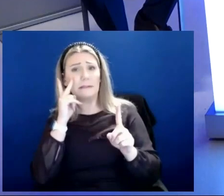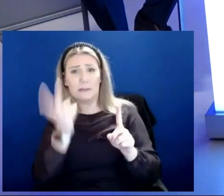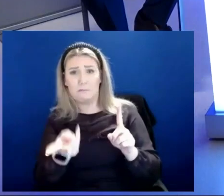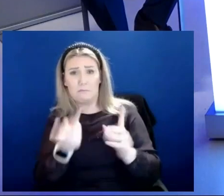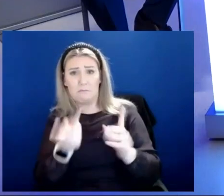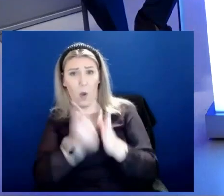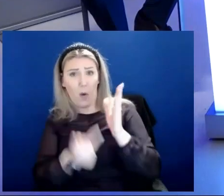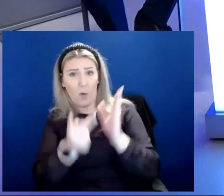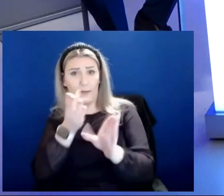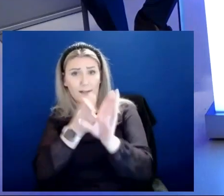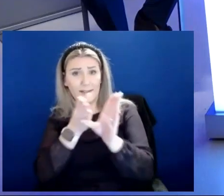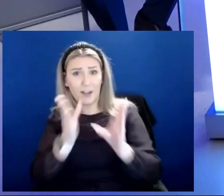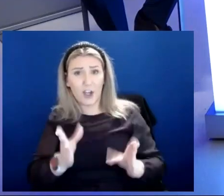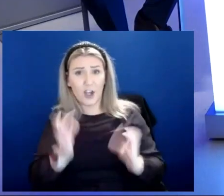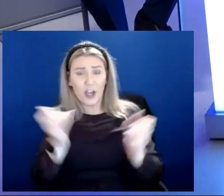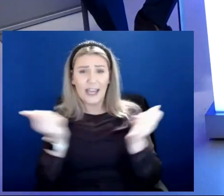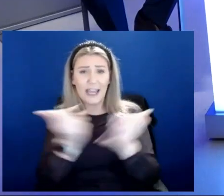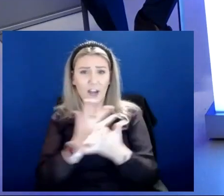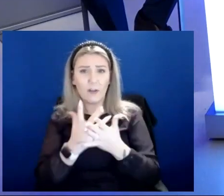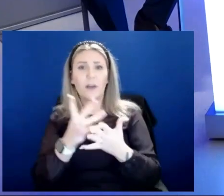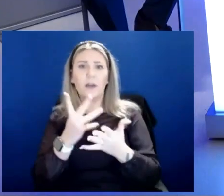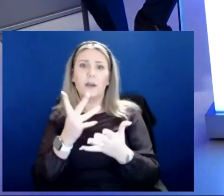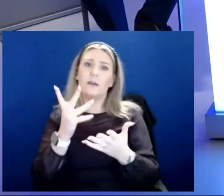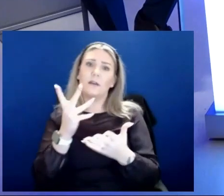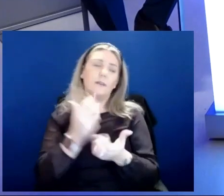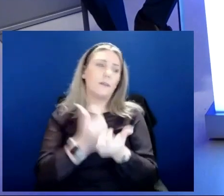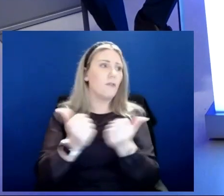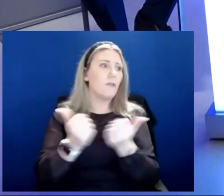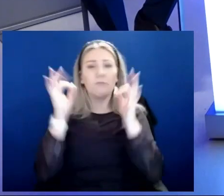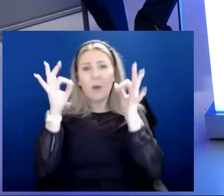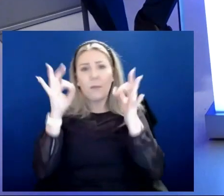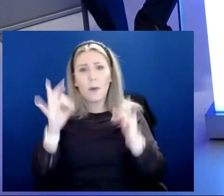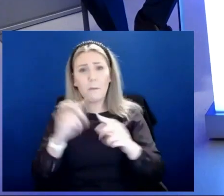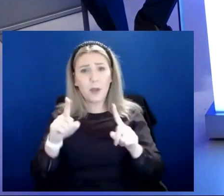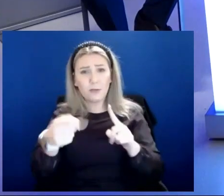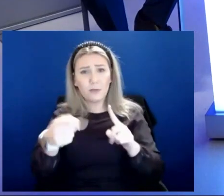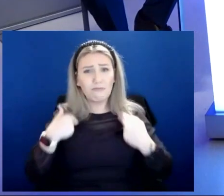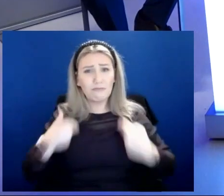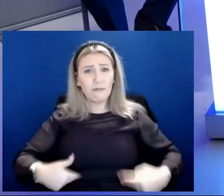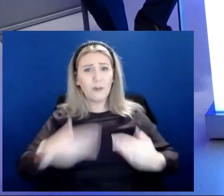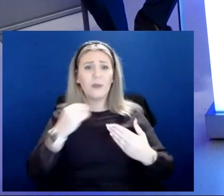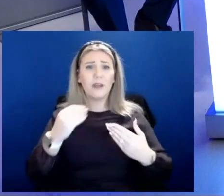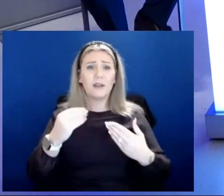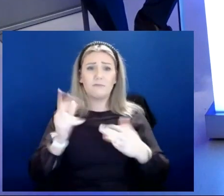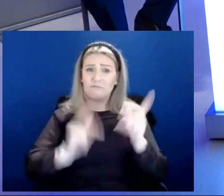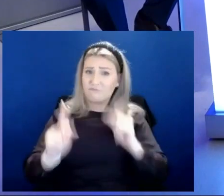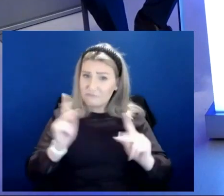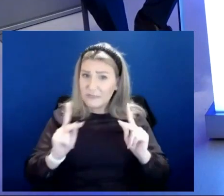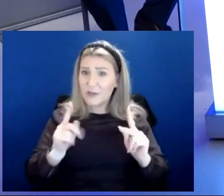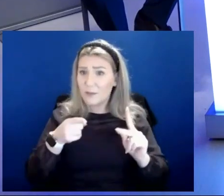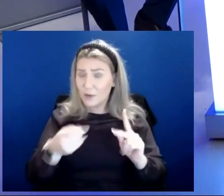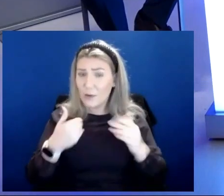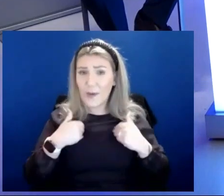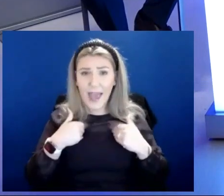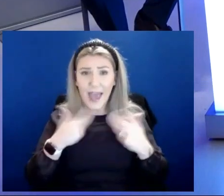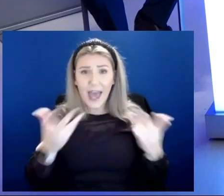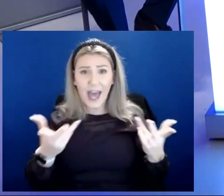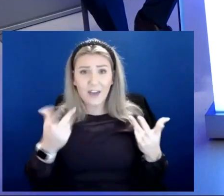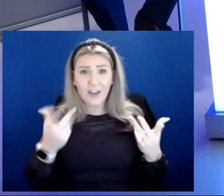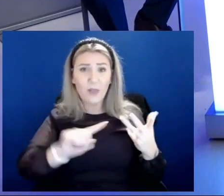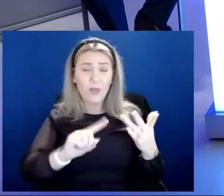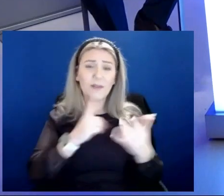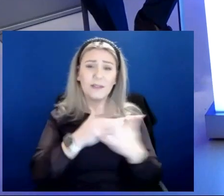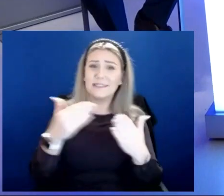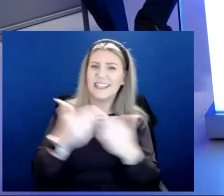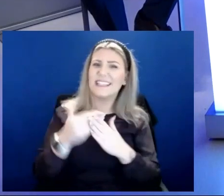you said, everything's always in check. Everything's always in balance. But you're human, you're people, you have those outlets, and you have to kind of evaluate where